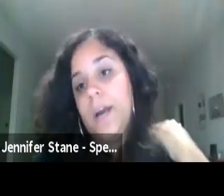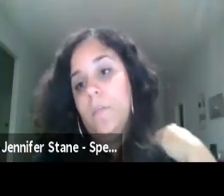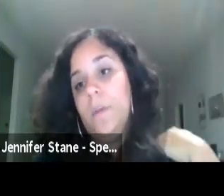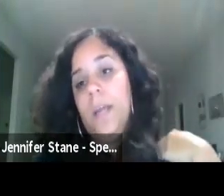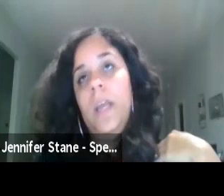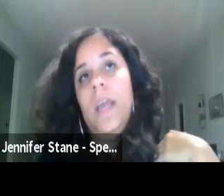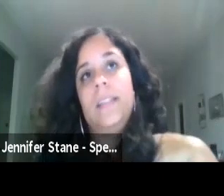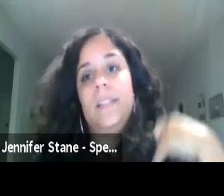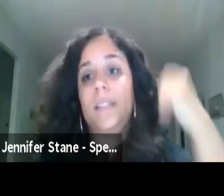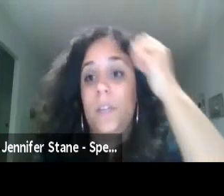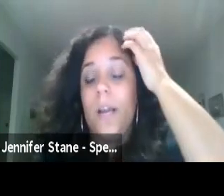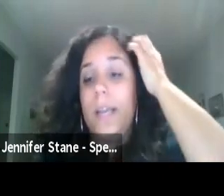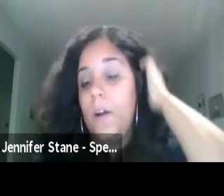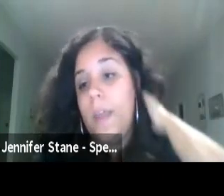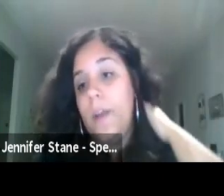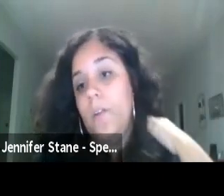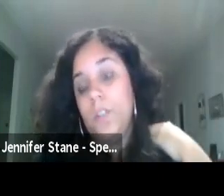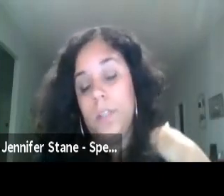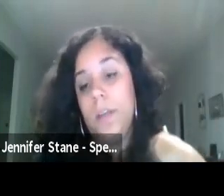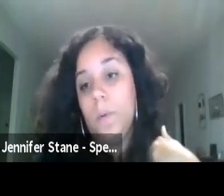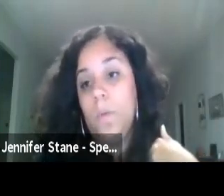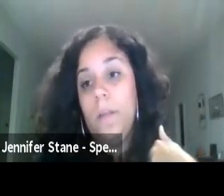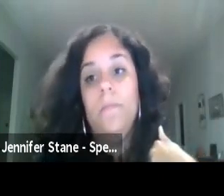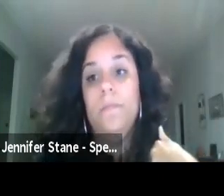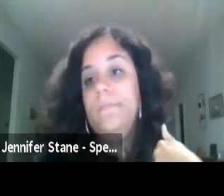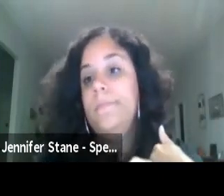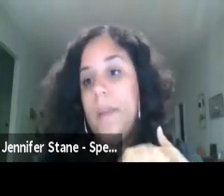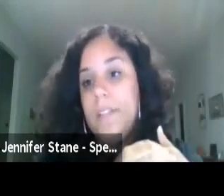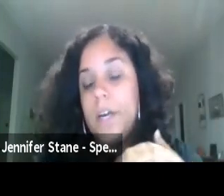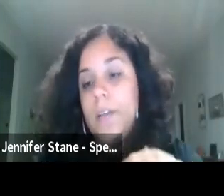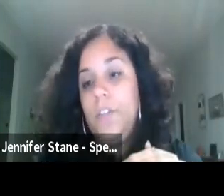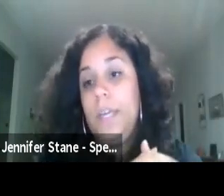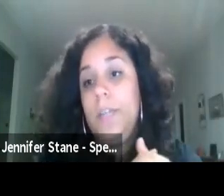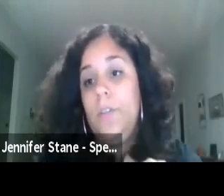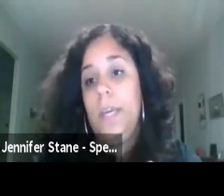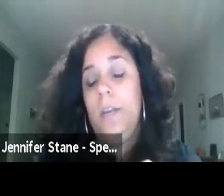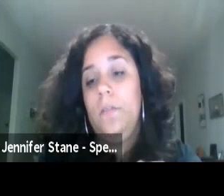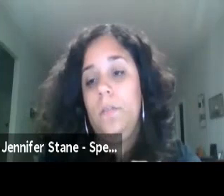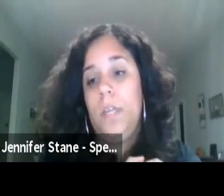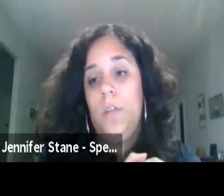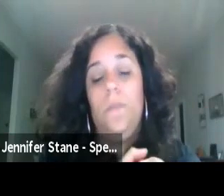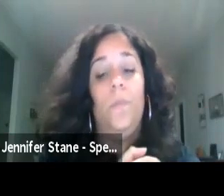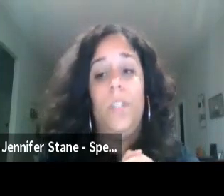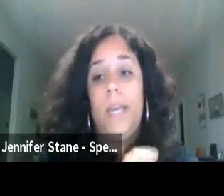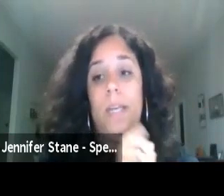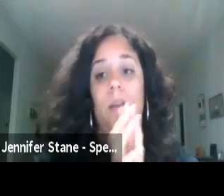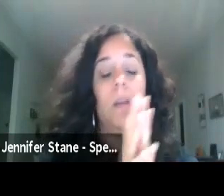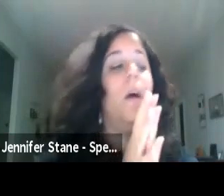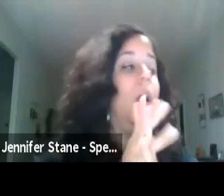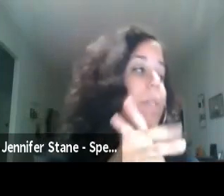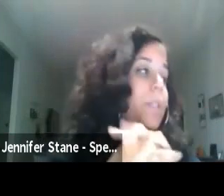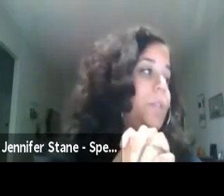branch out, but as it stands right now, they are just the #1 best area that you can get to that can do full